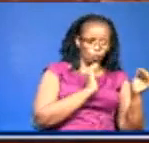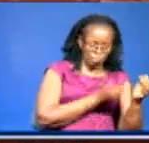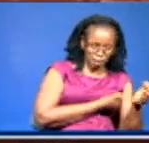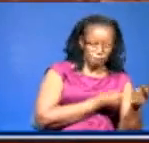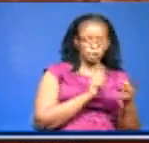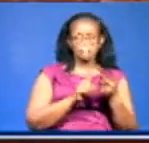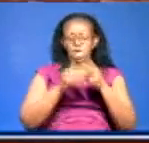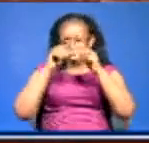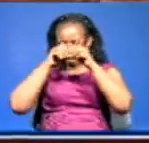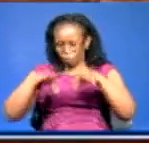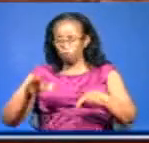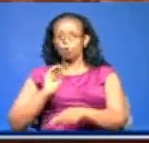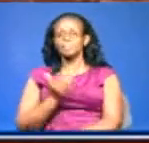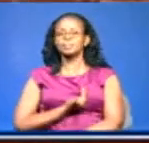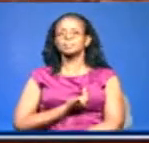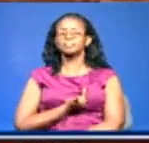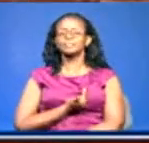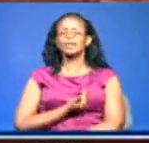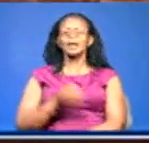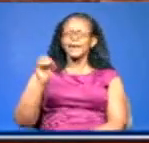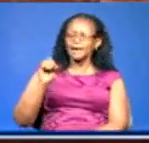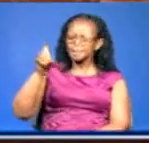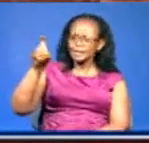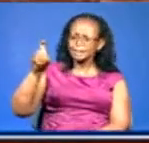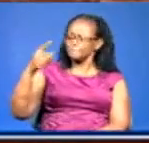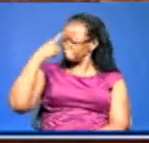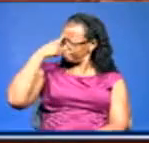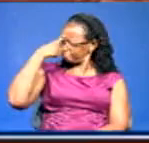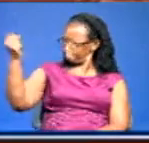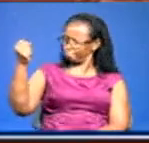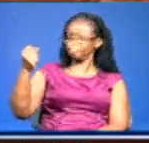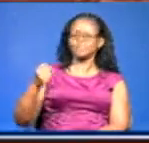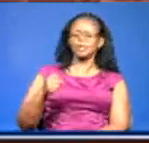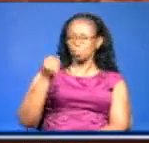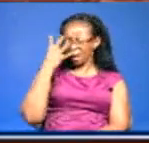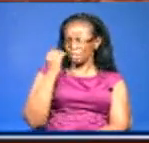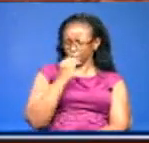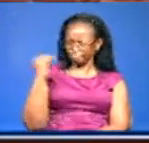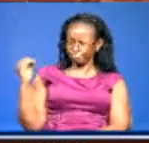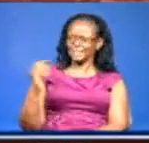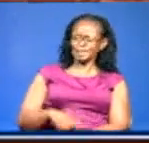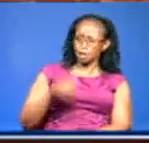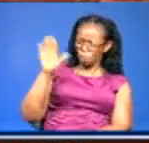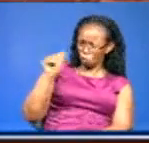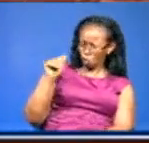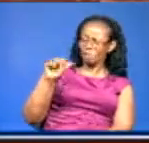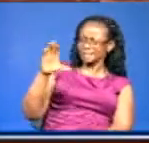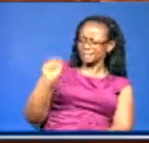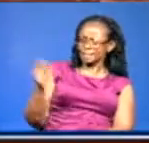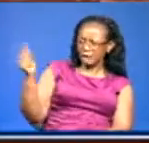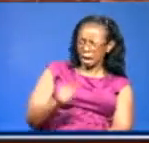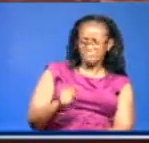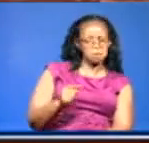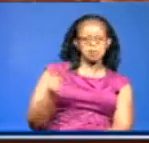impunity that was there in the executive as a chair of a committee, you could never get the ministers or the cabinet secretaries to appear